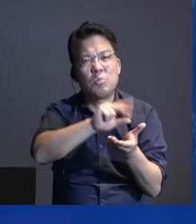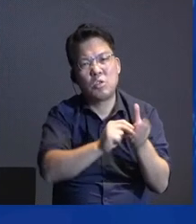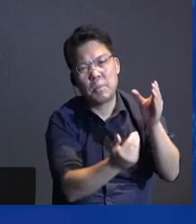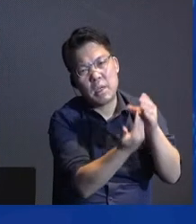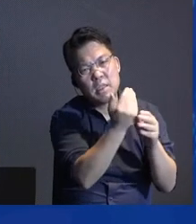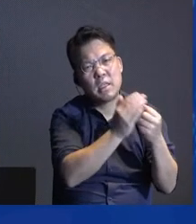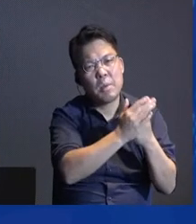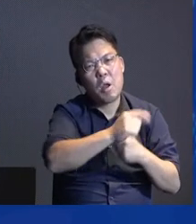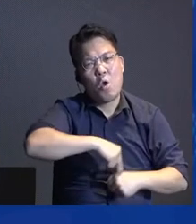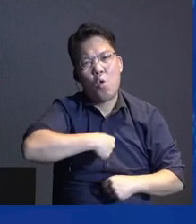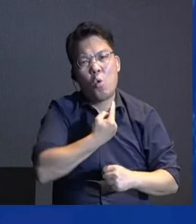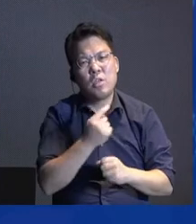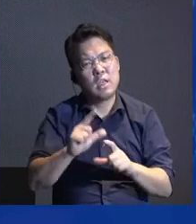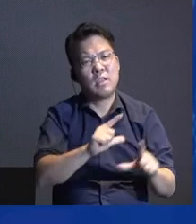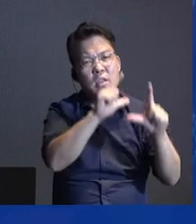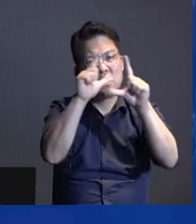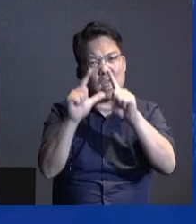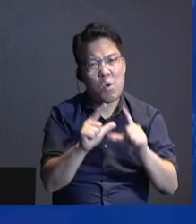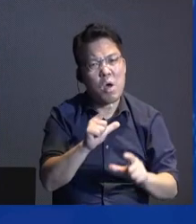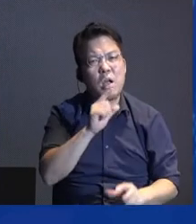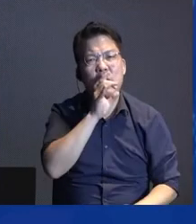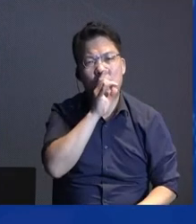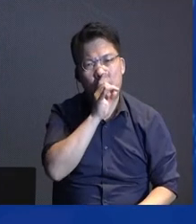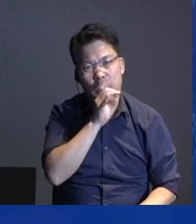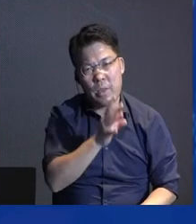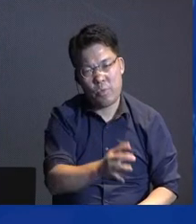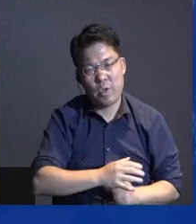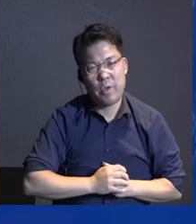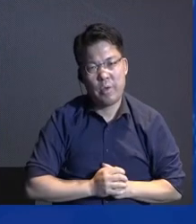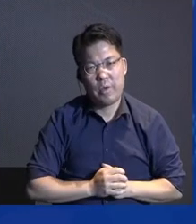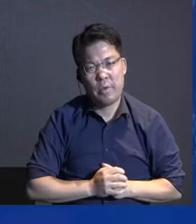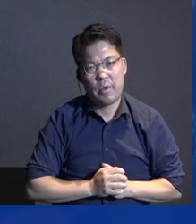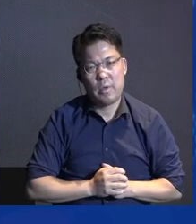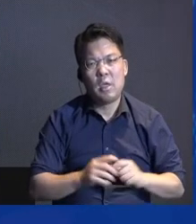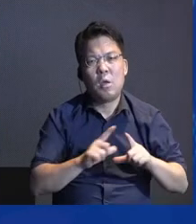family cannot help and support them to live alone.